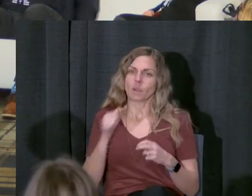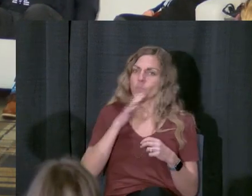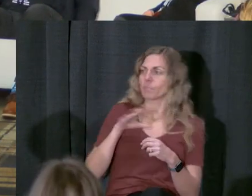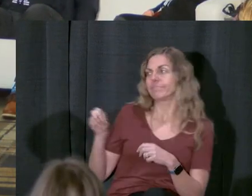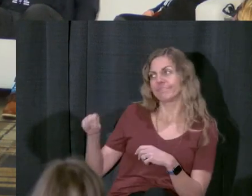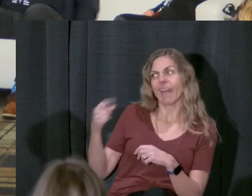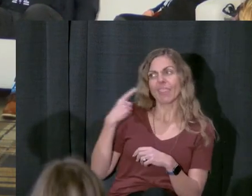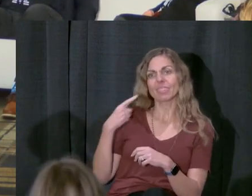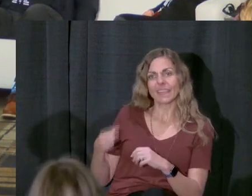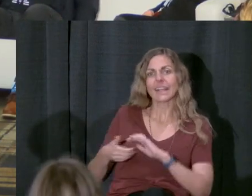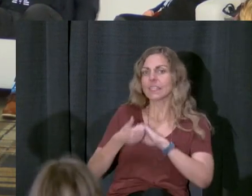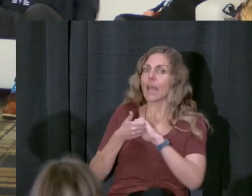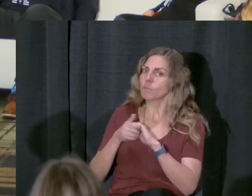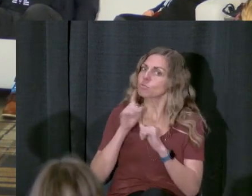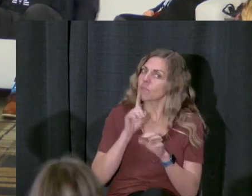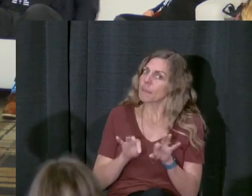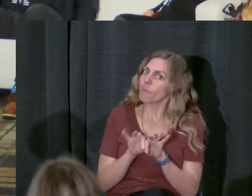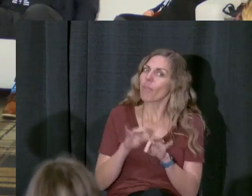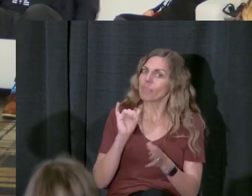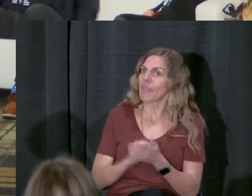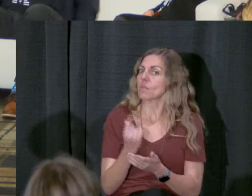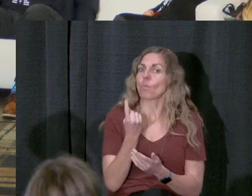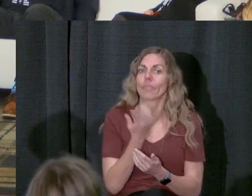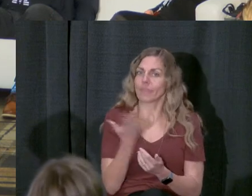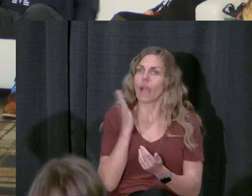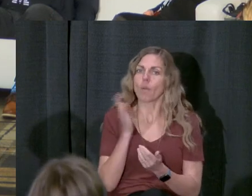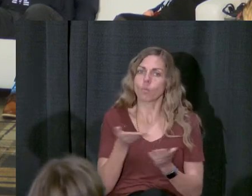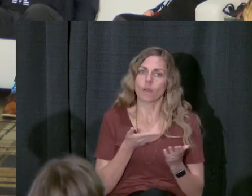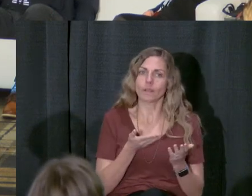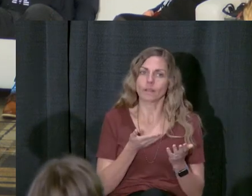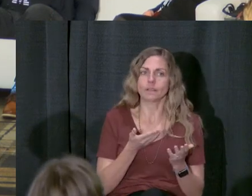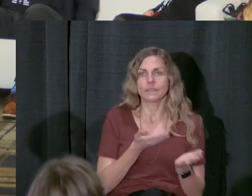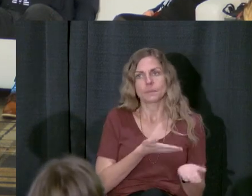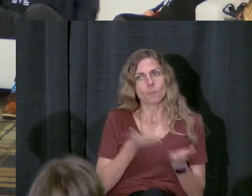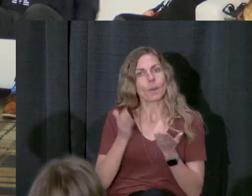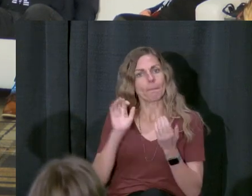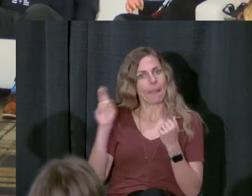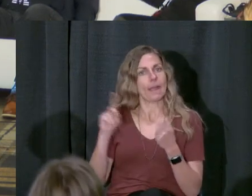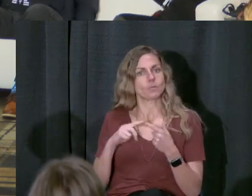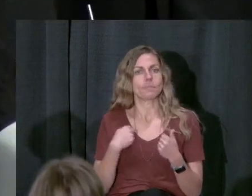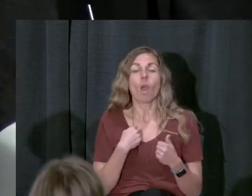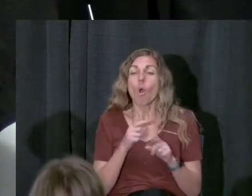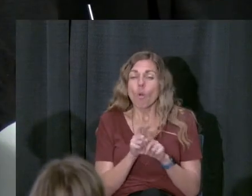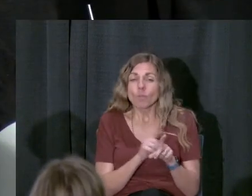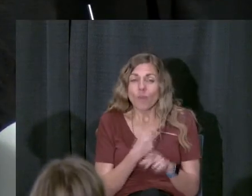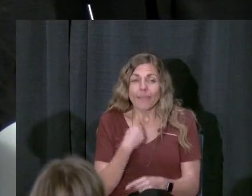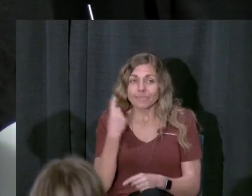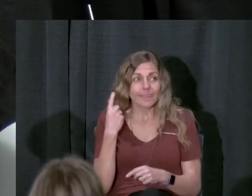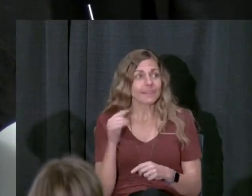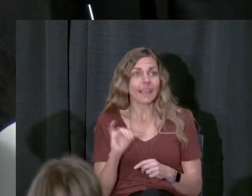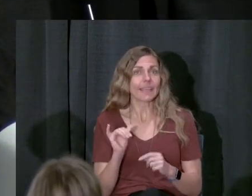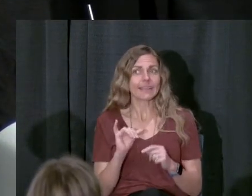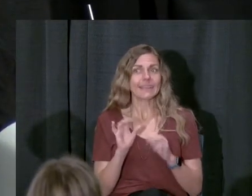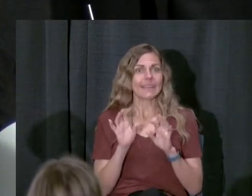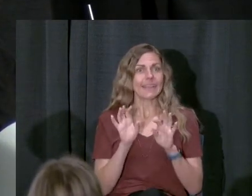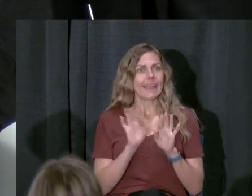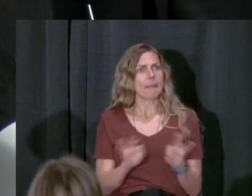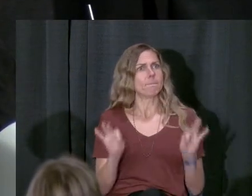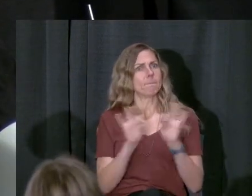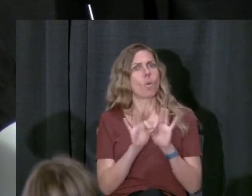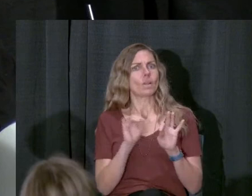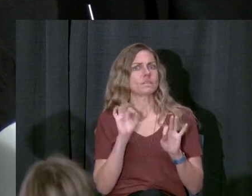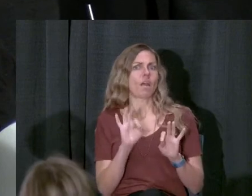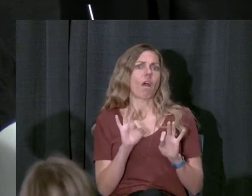definitely something I'll be taking back with me. And also I think, like, the importance of the engagement